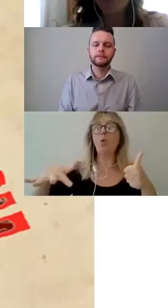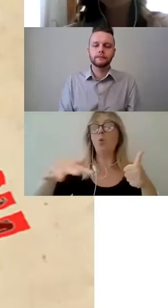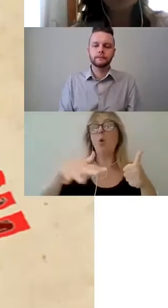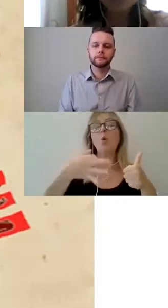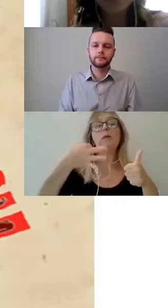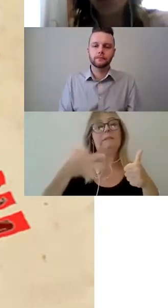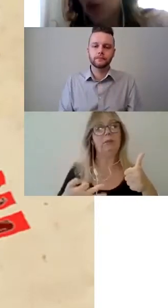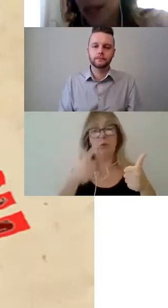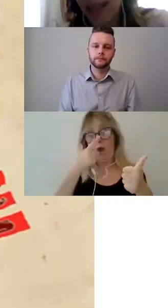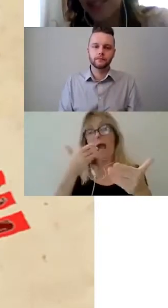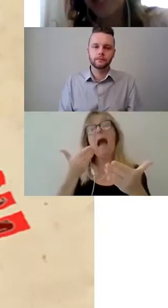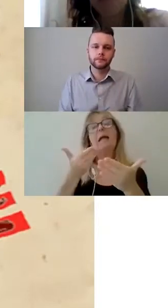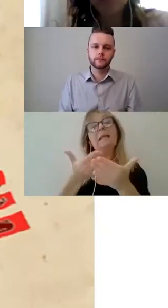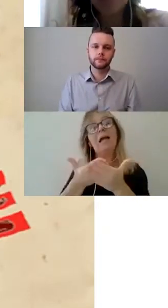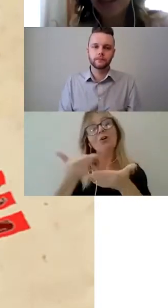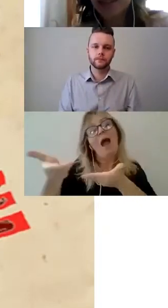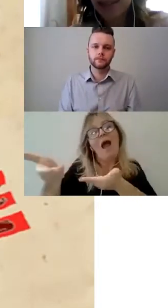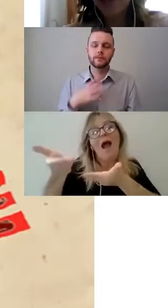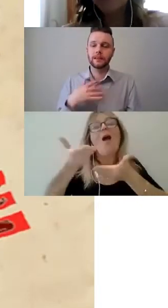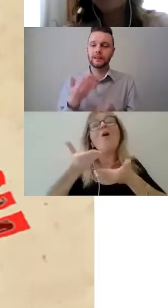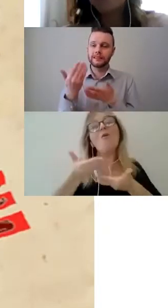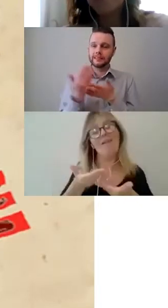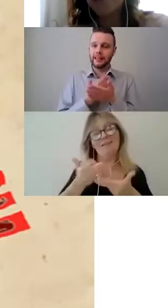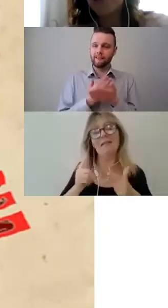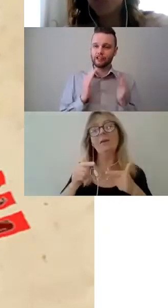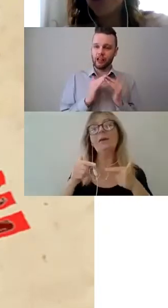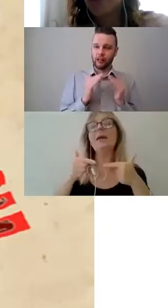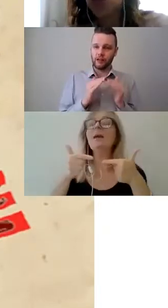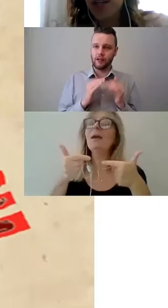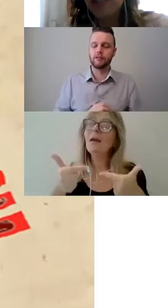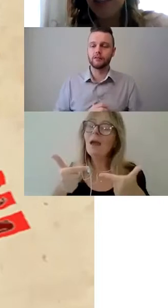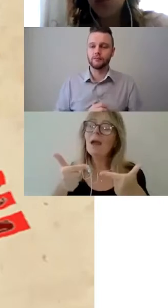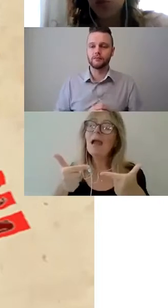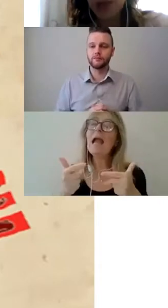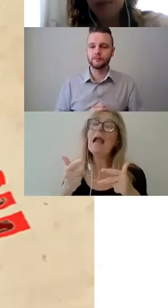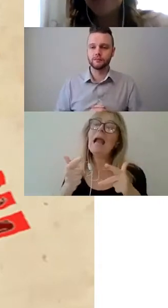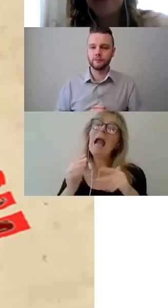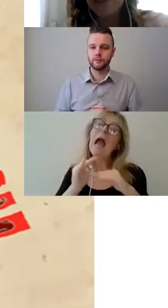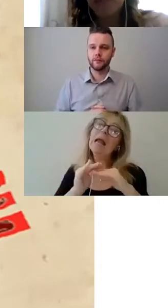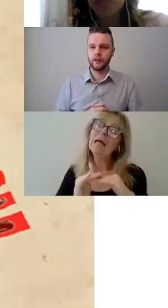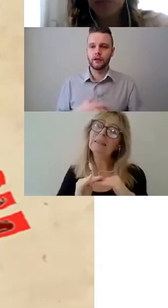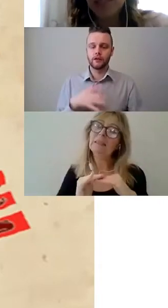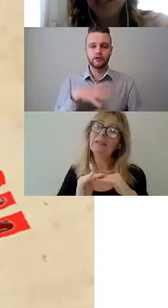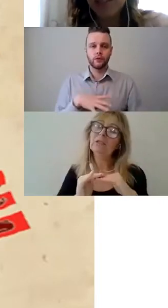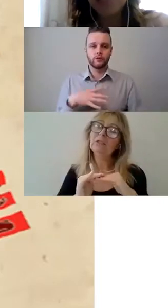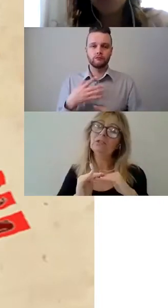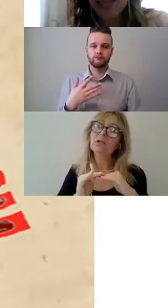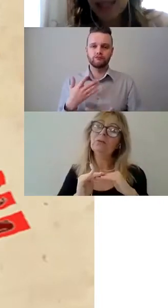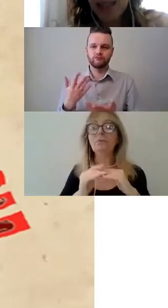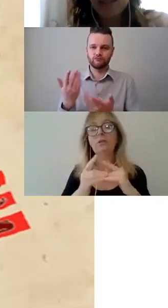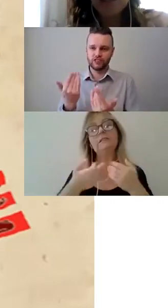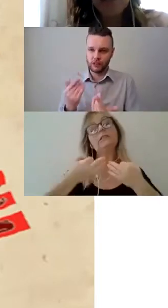a safe shelter. So reception,